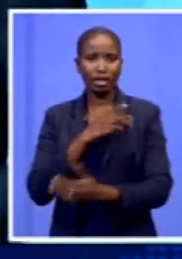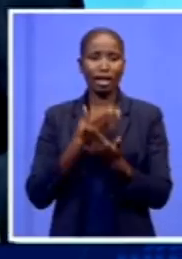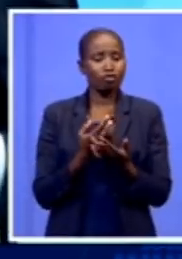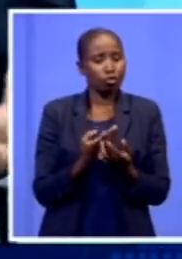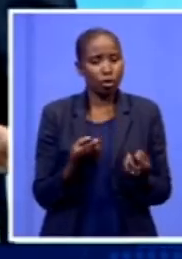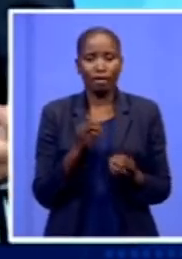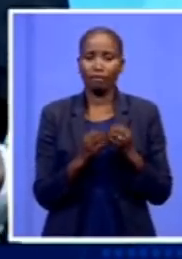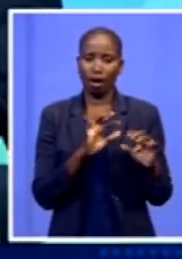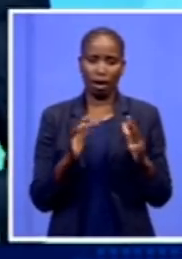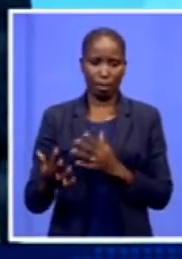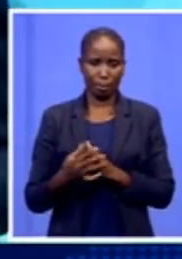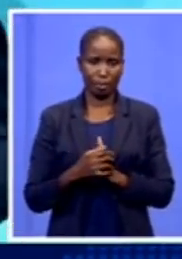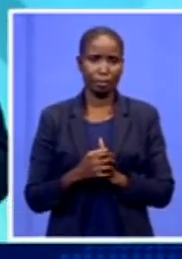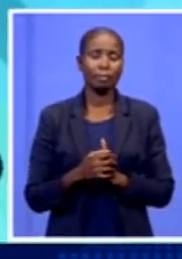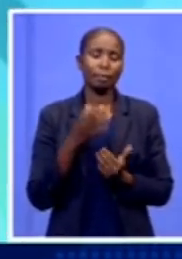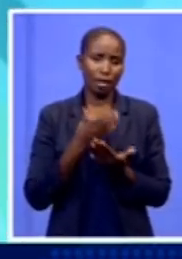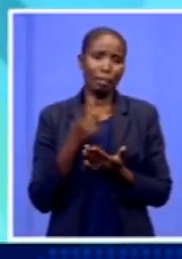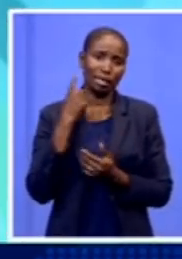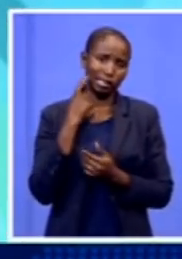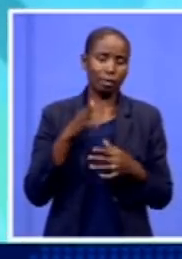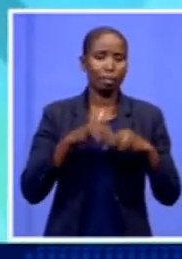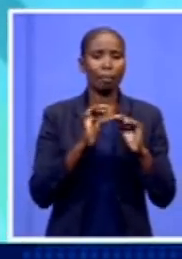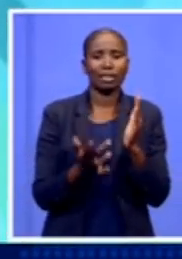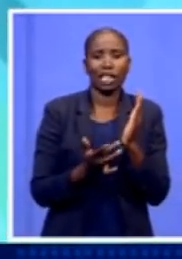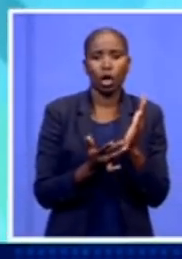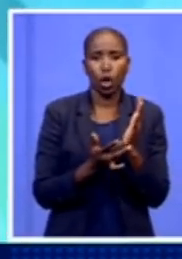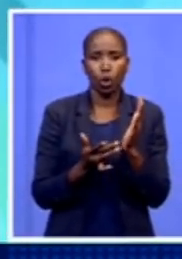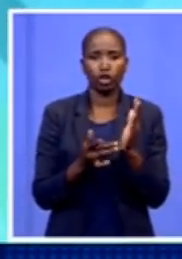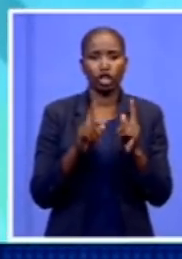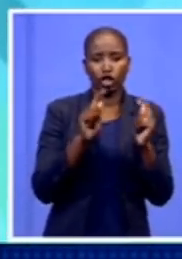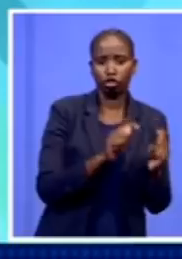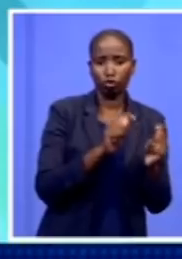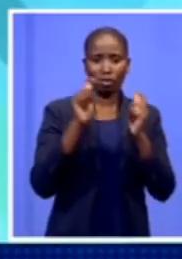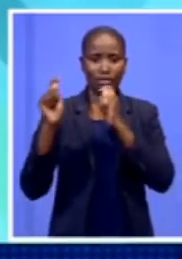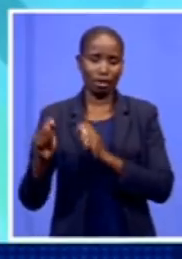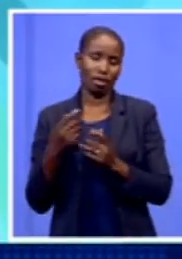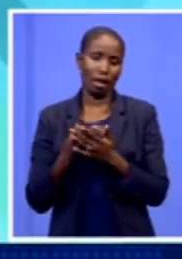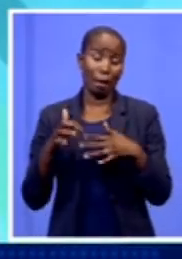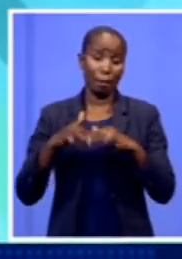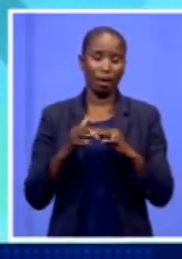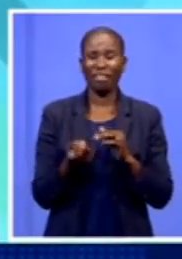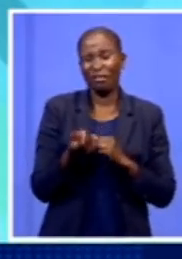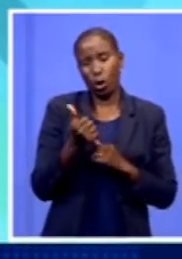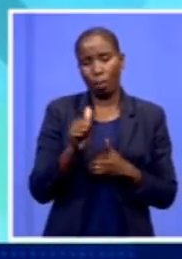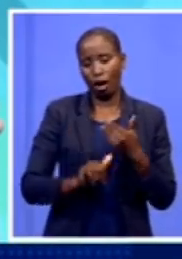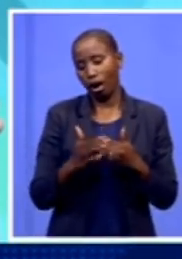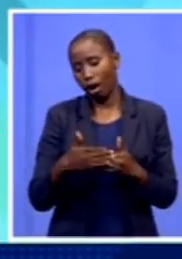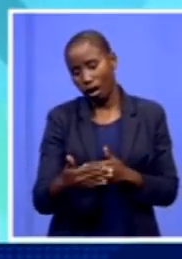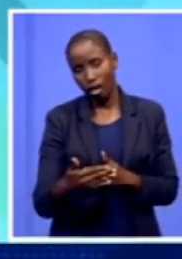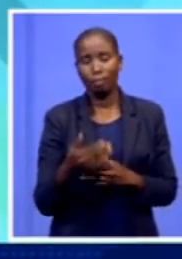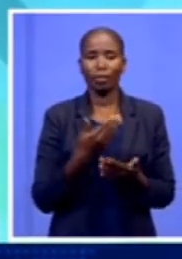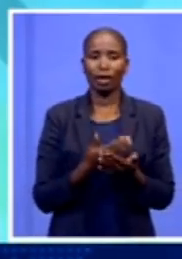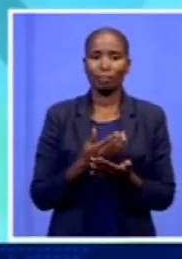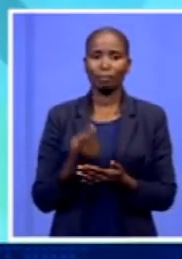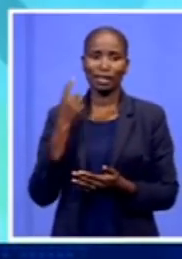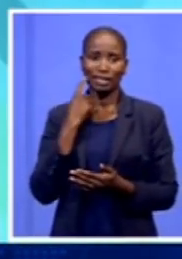could have technology transfer taking place in a few months, so as to allow a strategic sector such as the